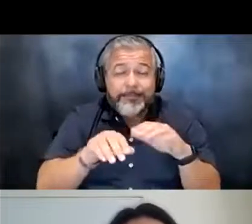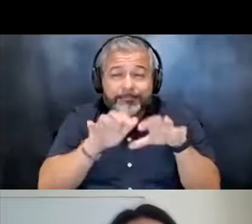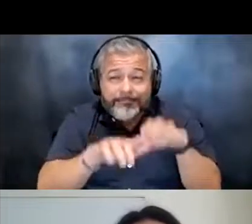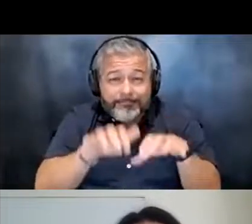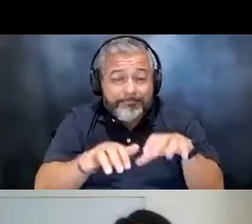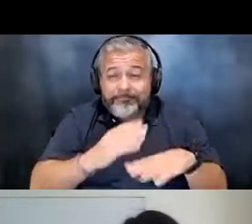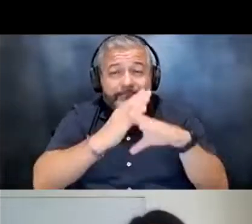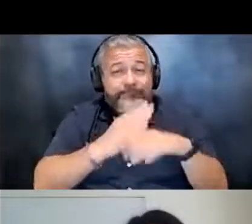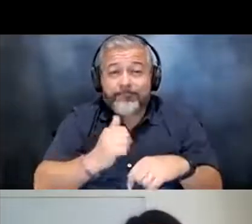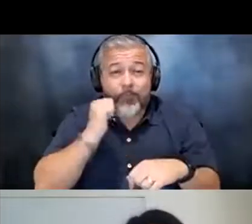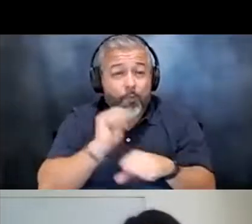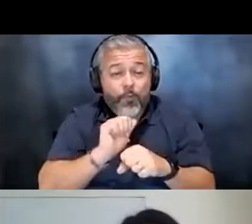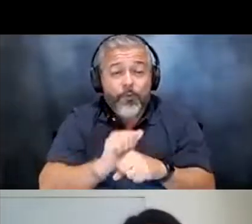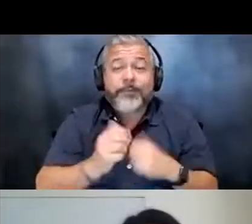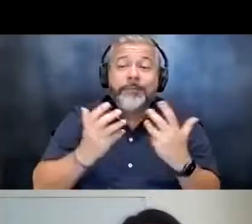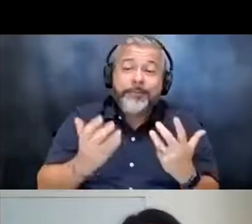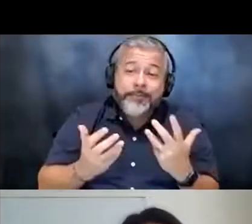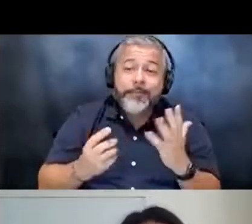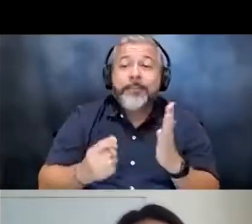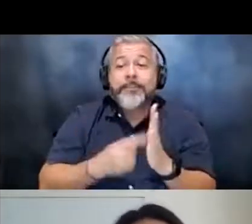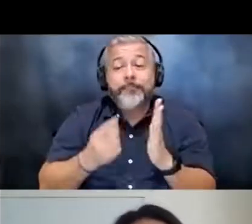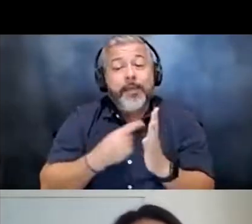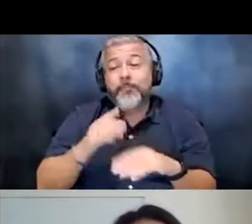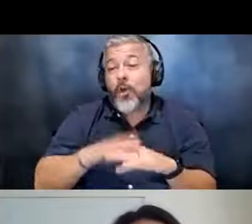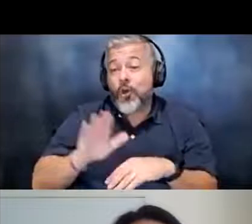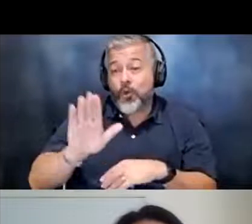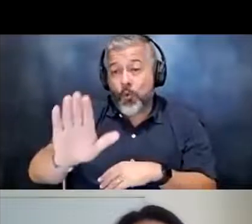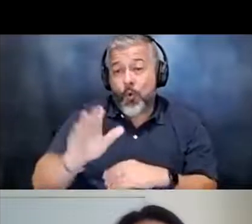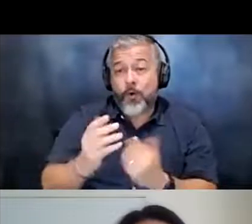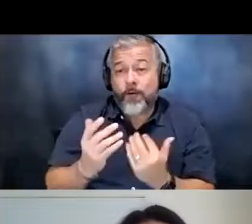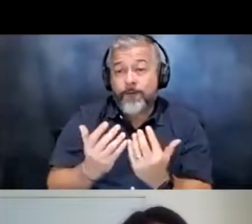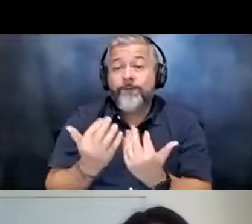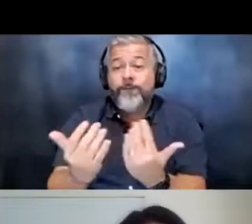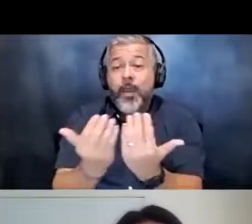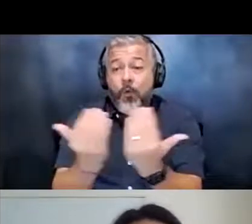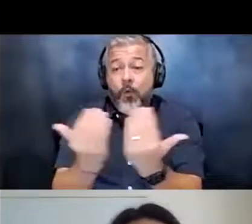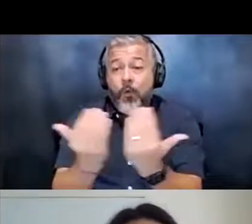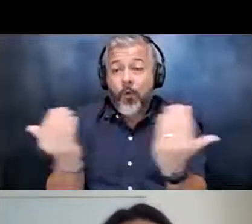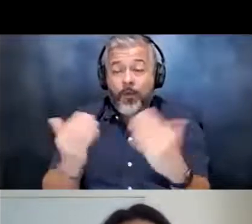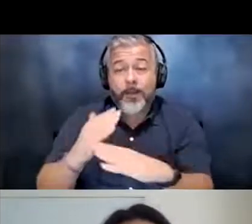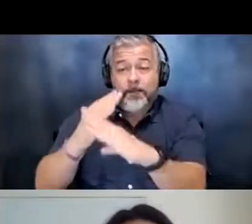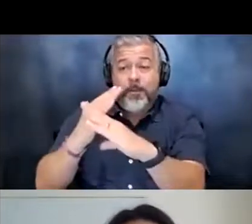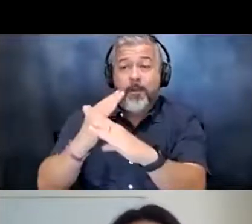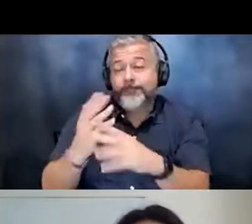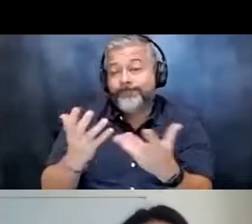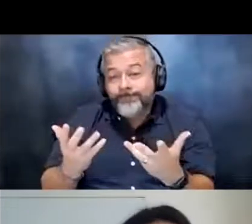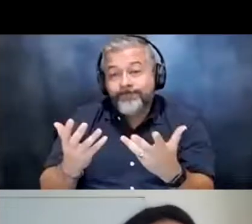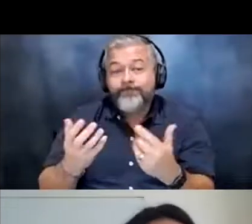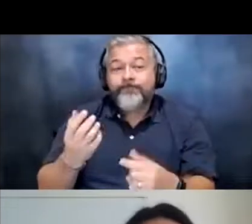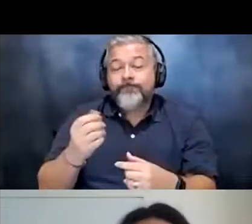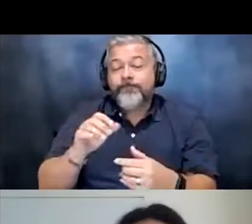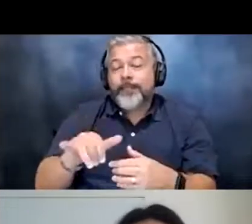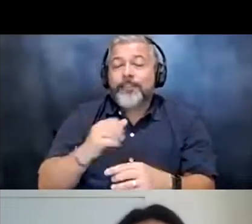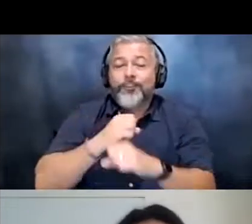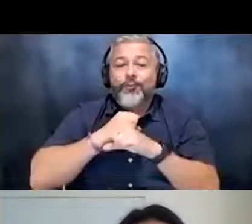on your white wall or your firewall. So if that's possible, we might be able